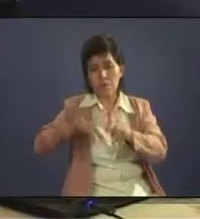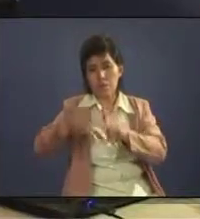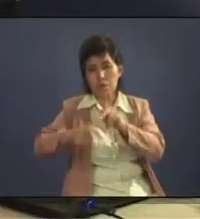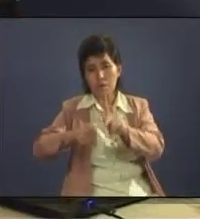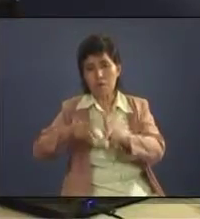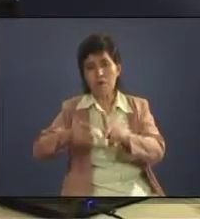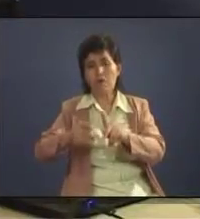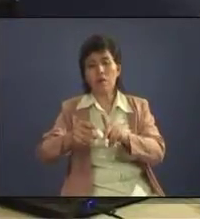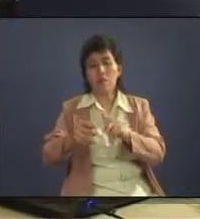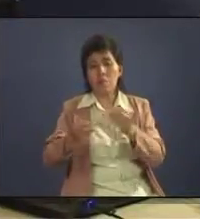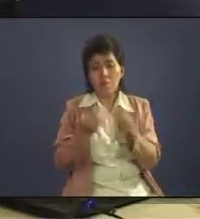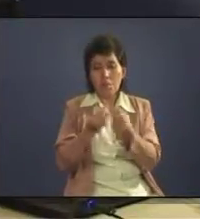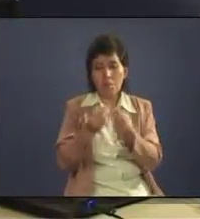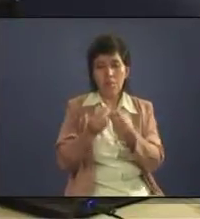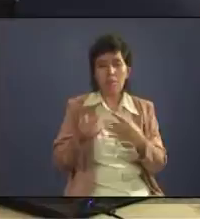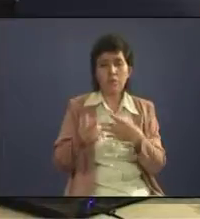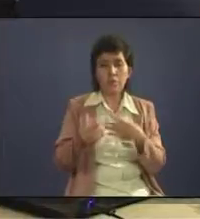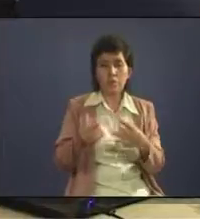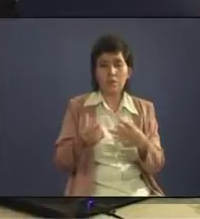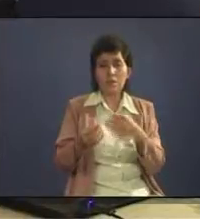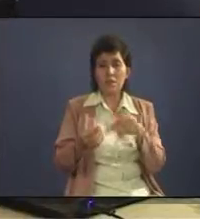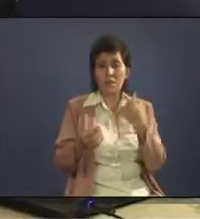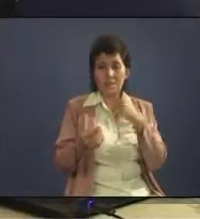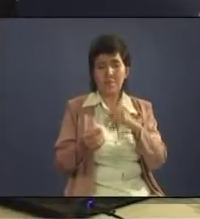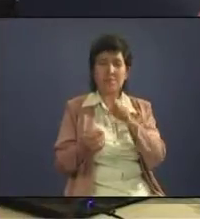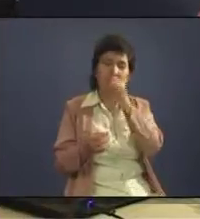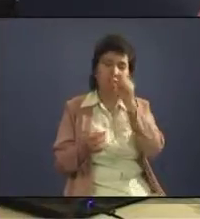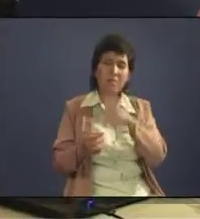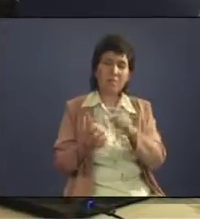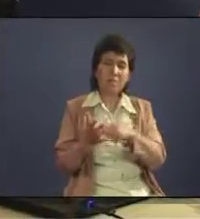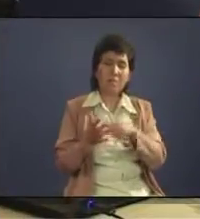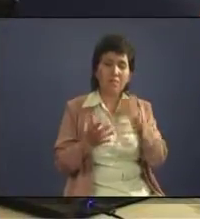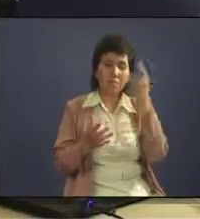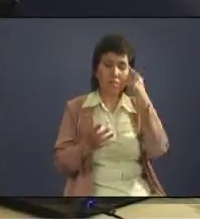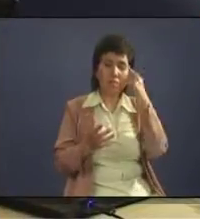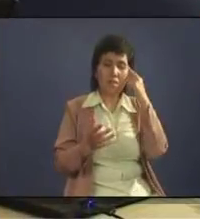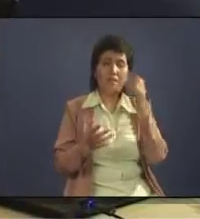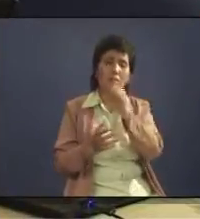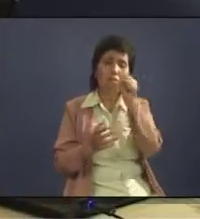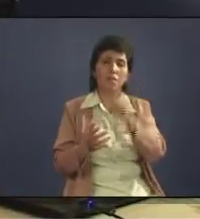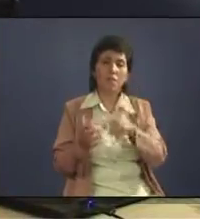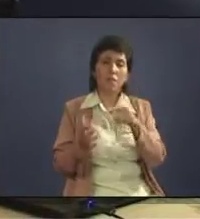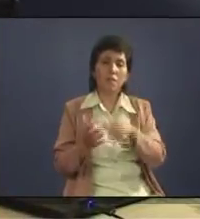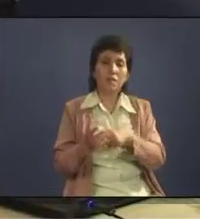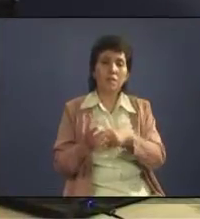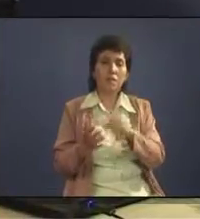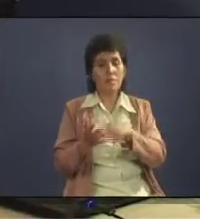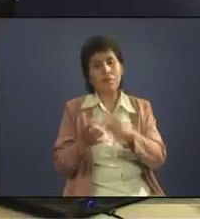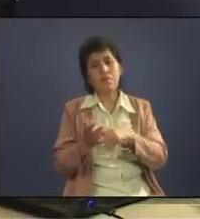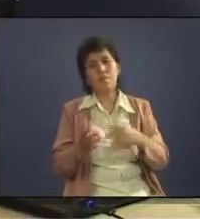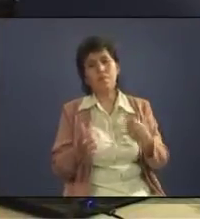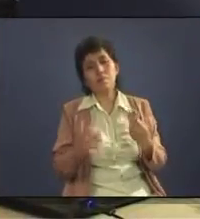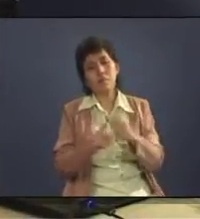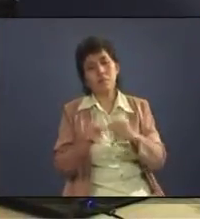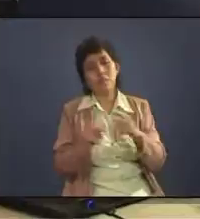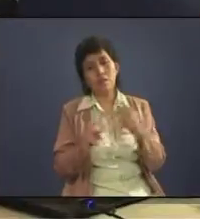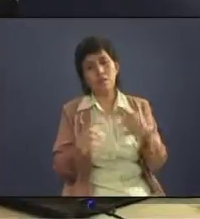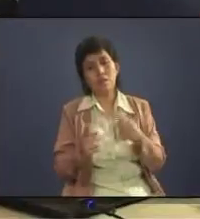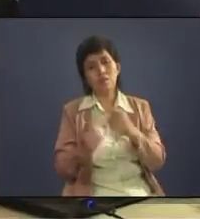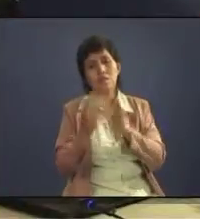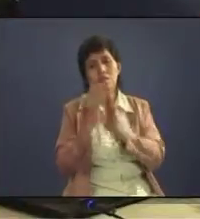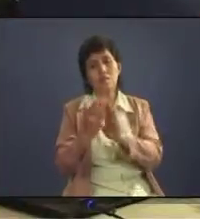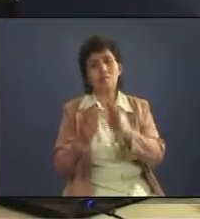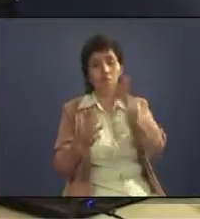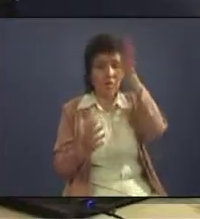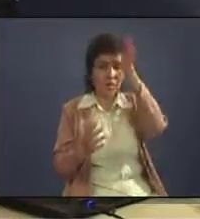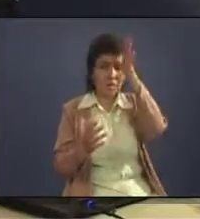help the person. Sometimes I wonder this question myself. Sometimes the rich people, the father